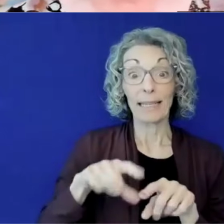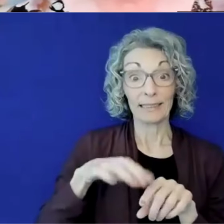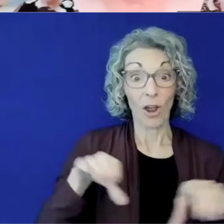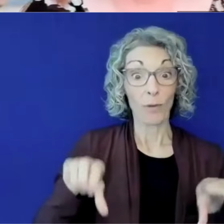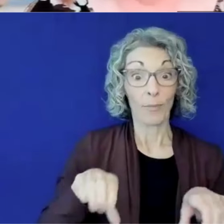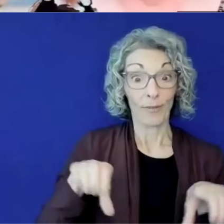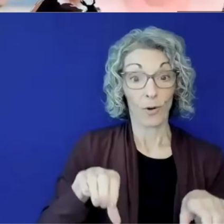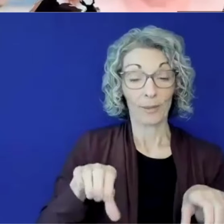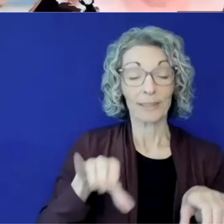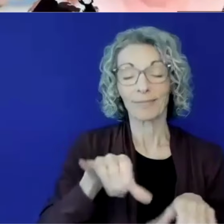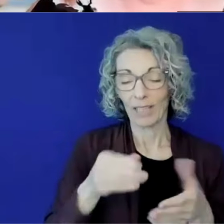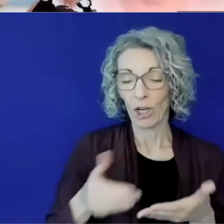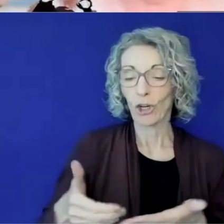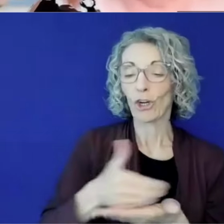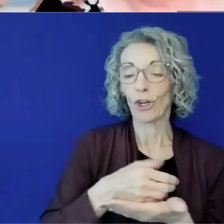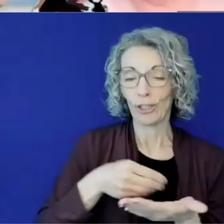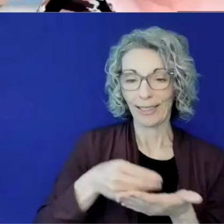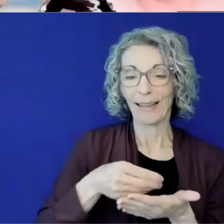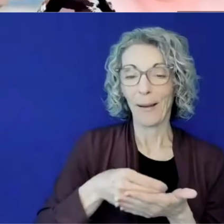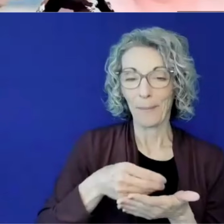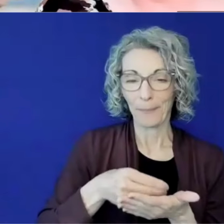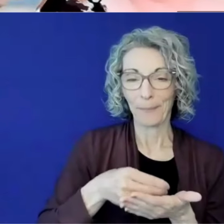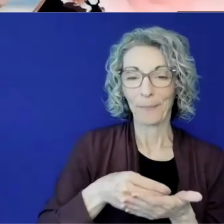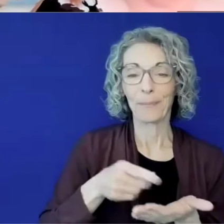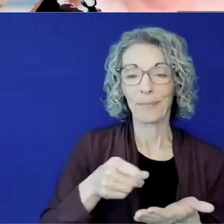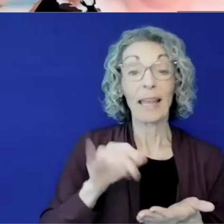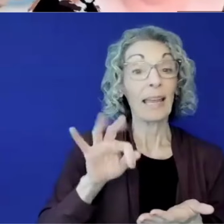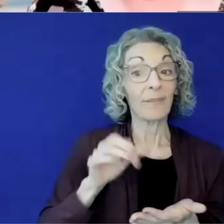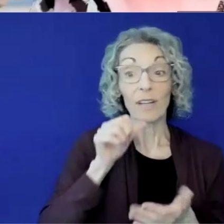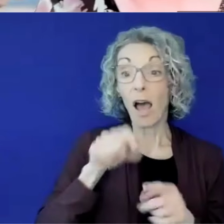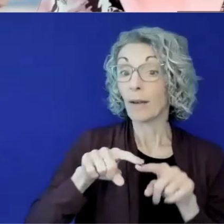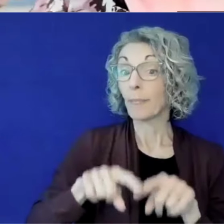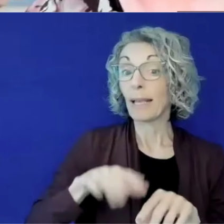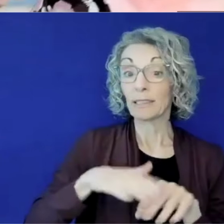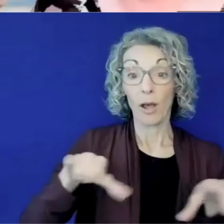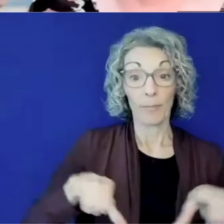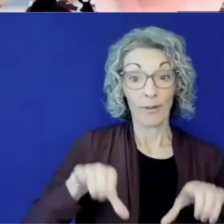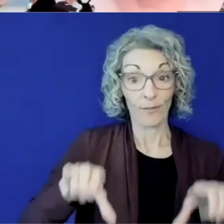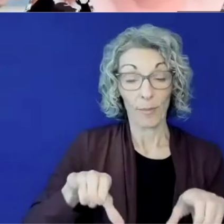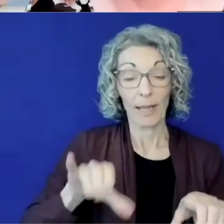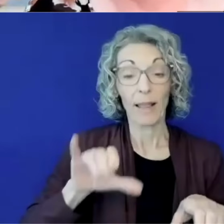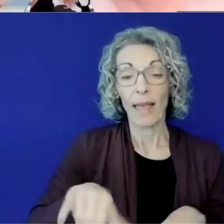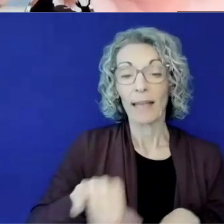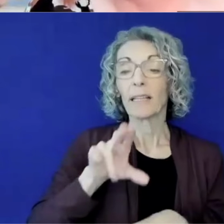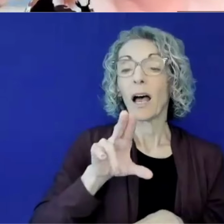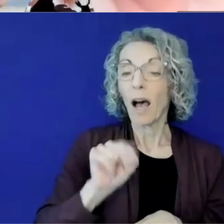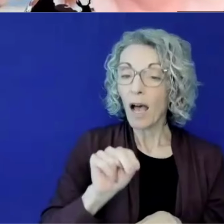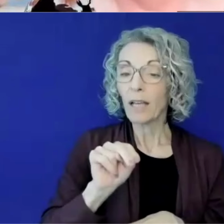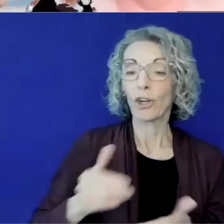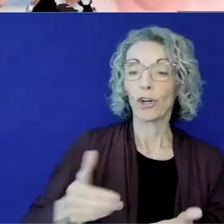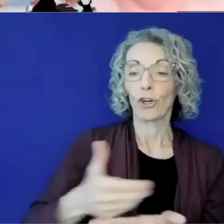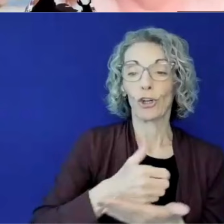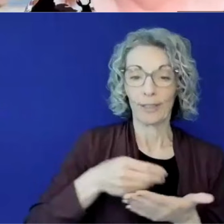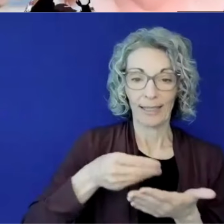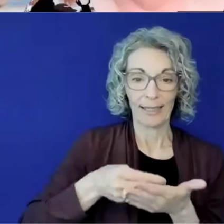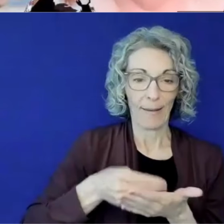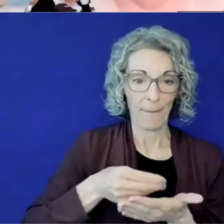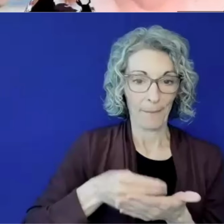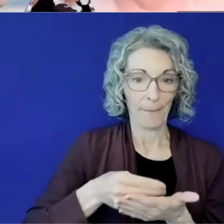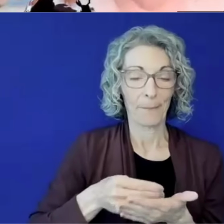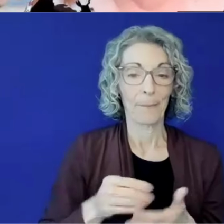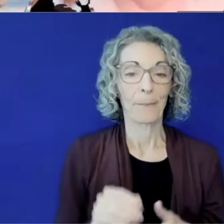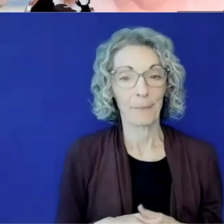be earned income. If it is not based on performance, it is going to be unearned income.